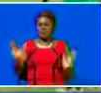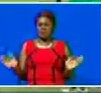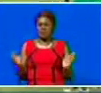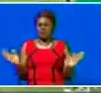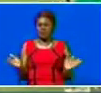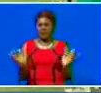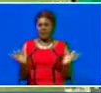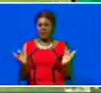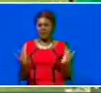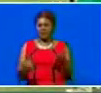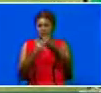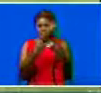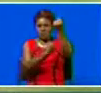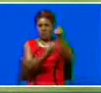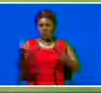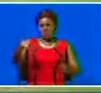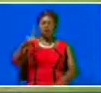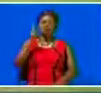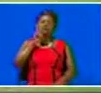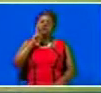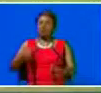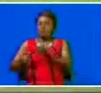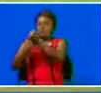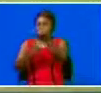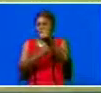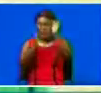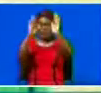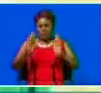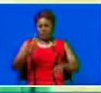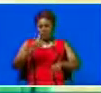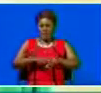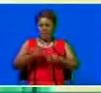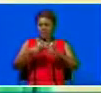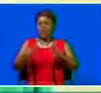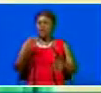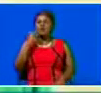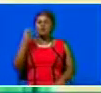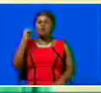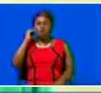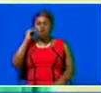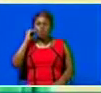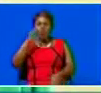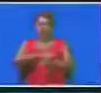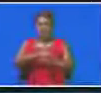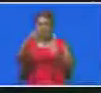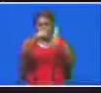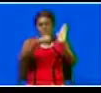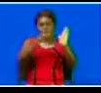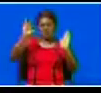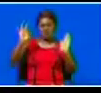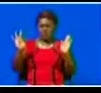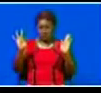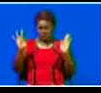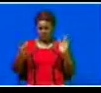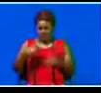I would urge the fans to come out tomorrow and support us. It's very important we are starting at home, so we can get the 3 points.